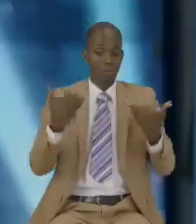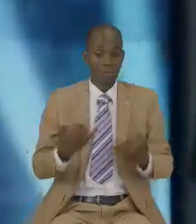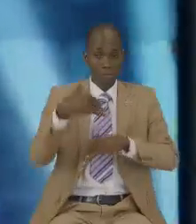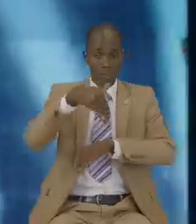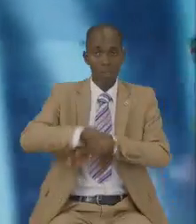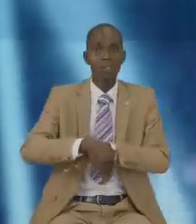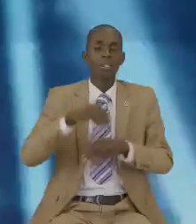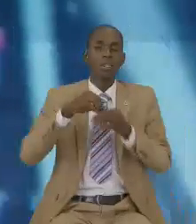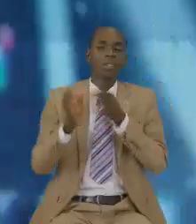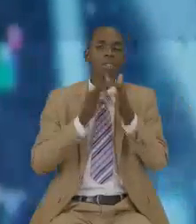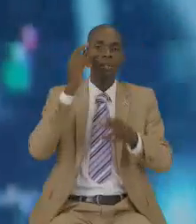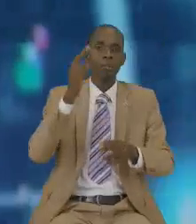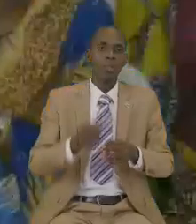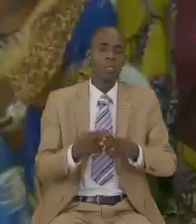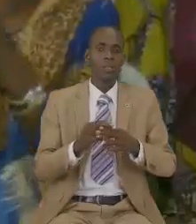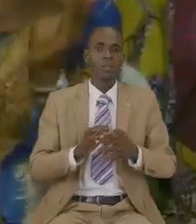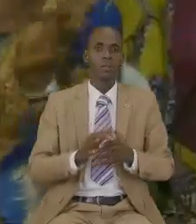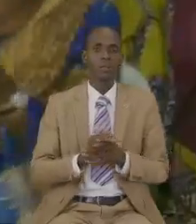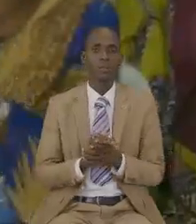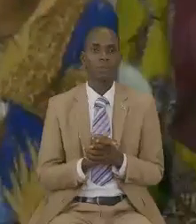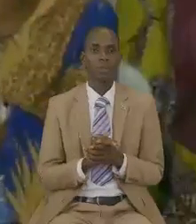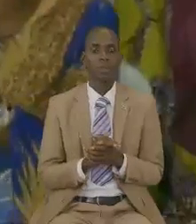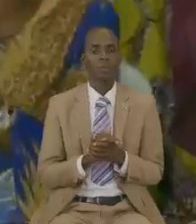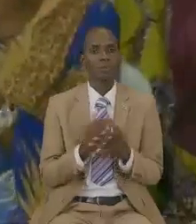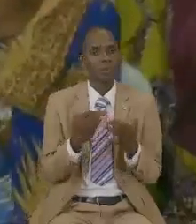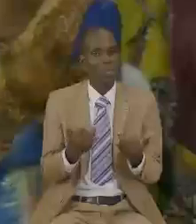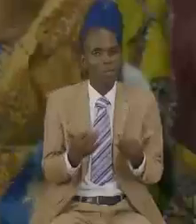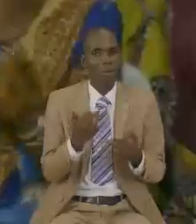tonight in Jesus' name. Now,